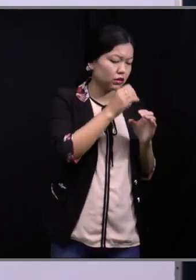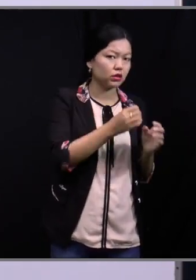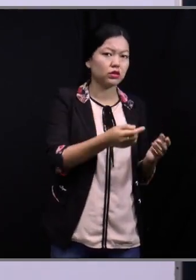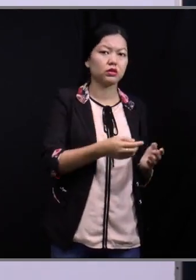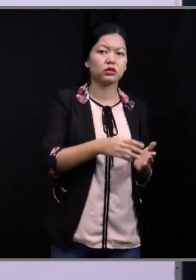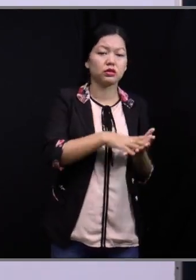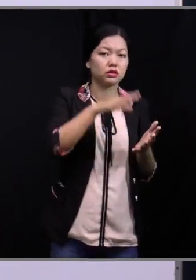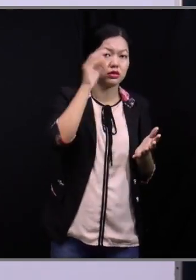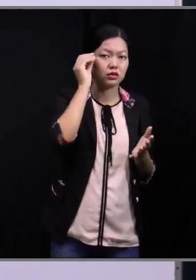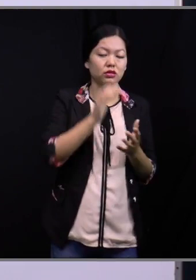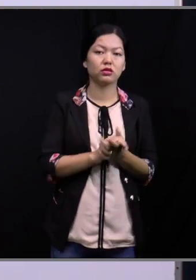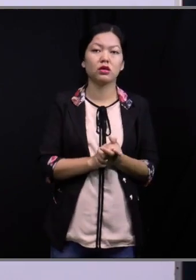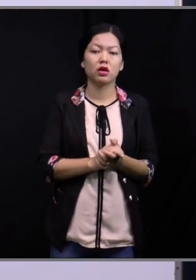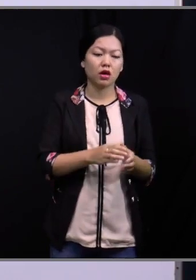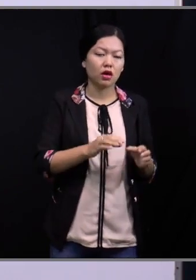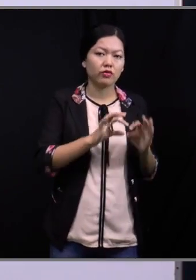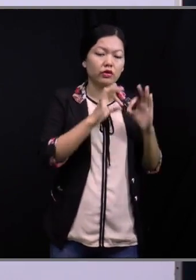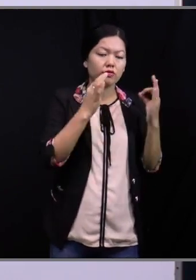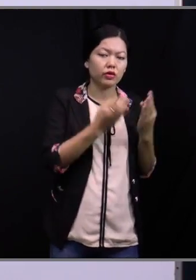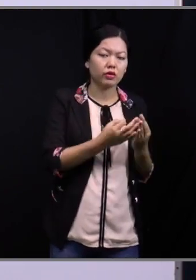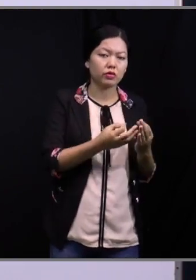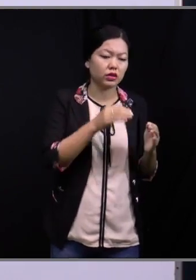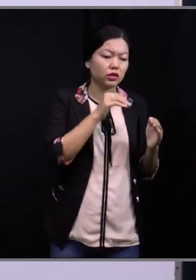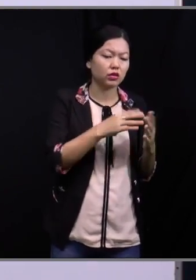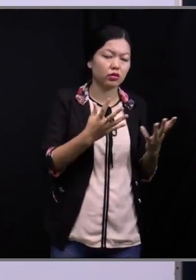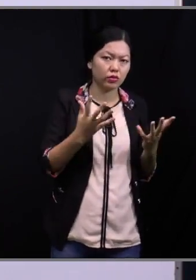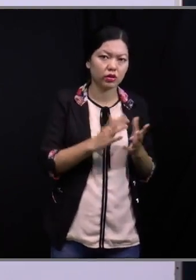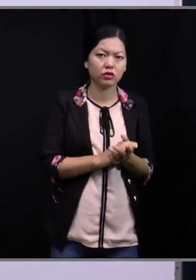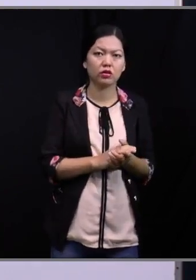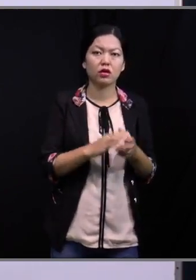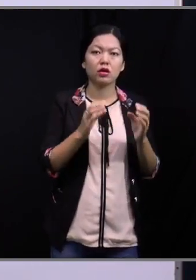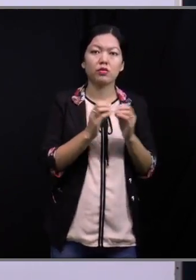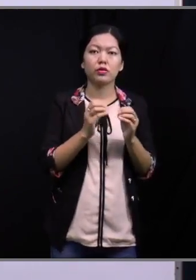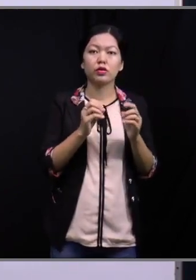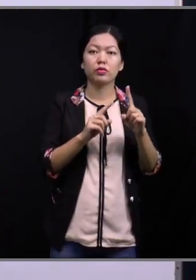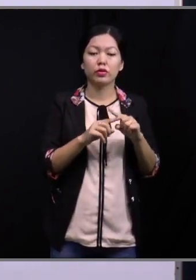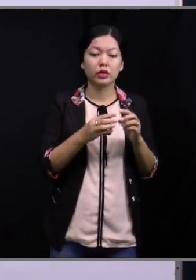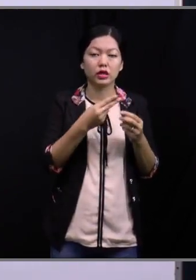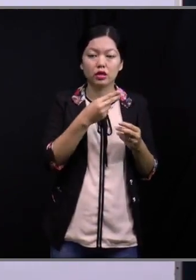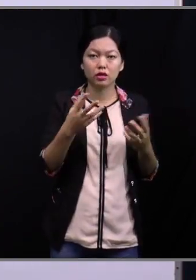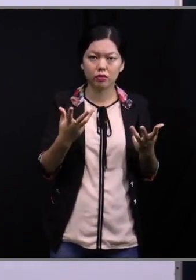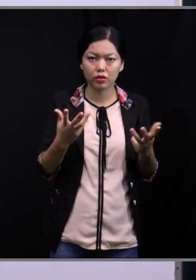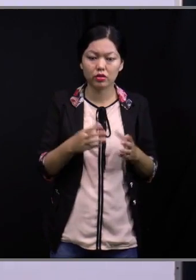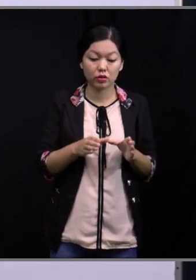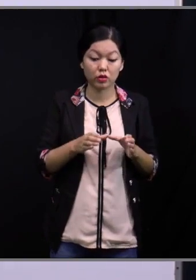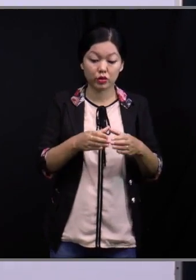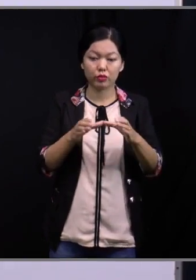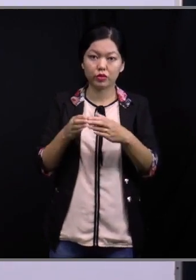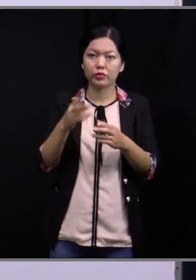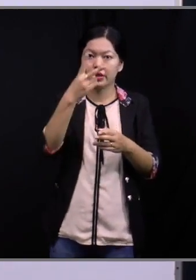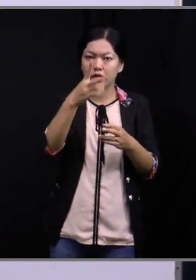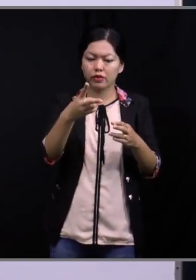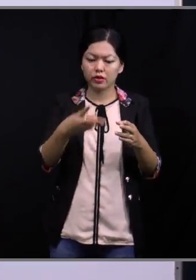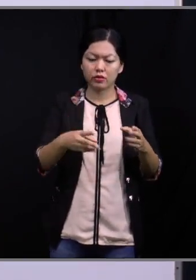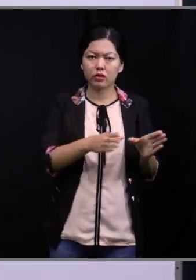name, then a family, common name, and uses, etc. So this information which have been given here at the